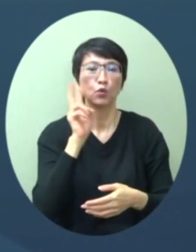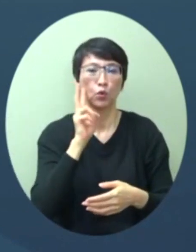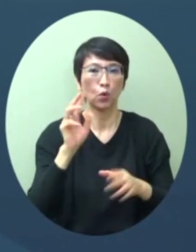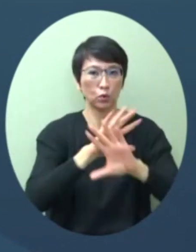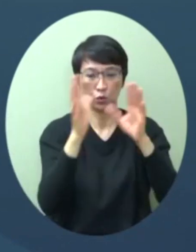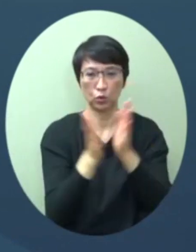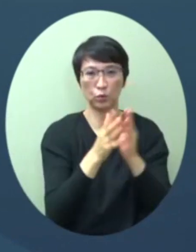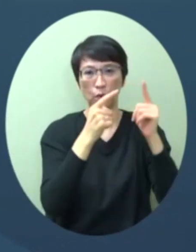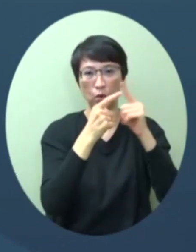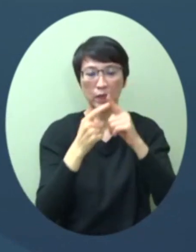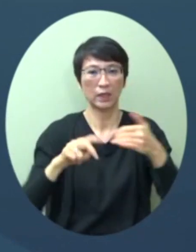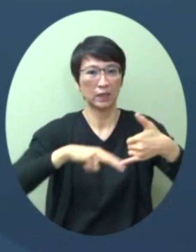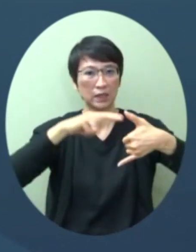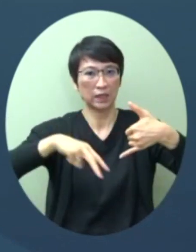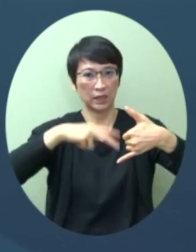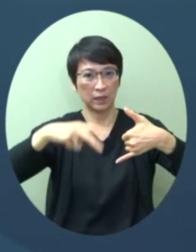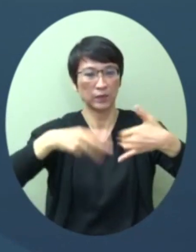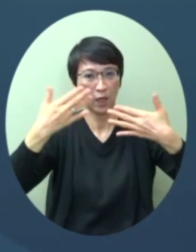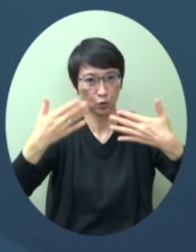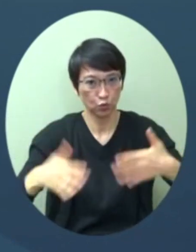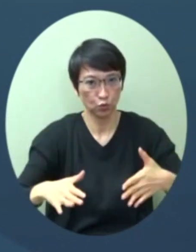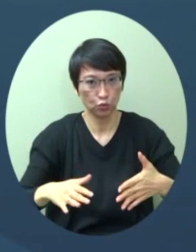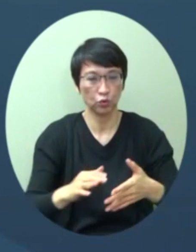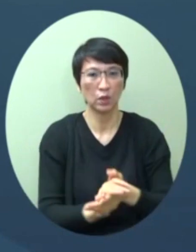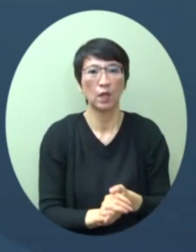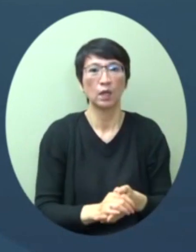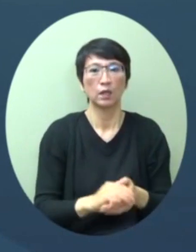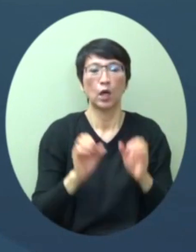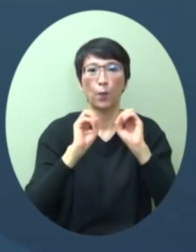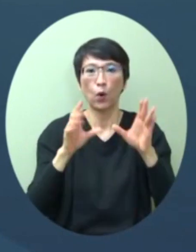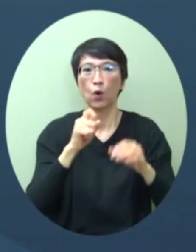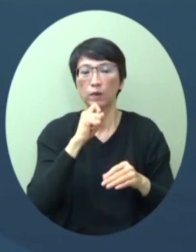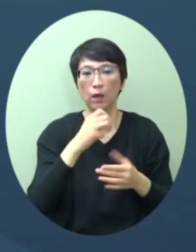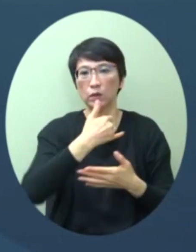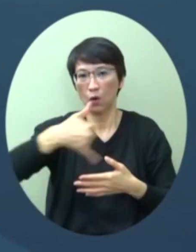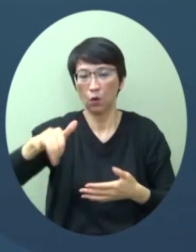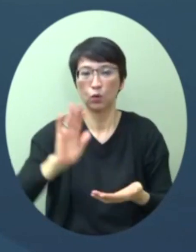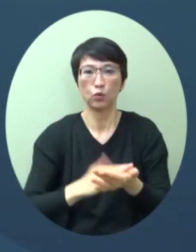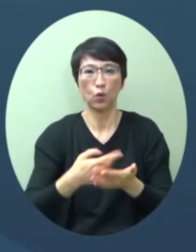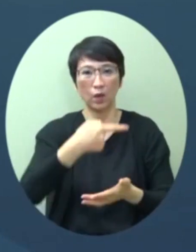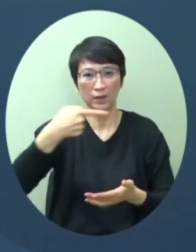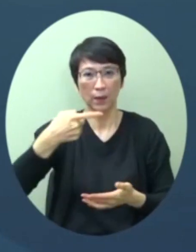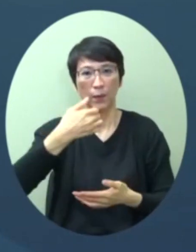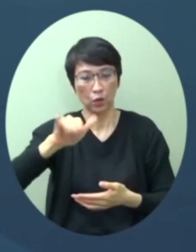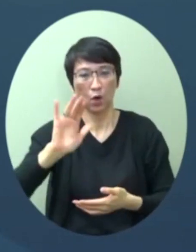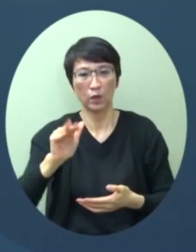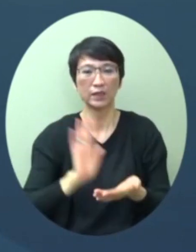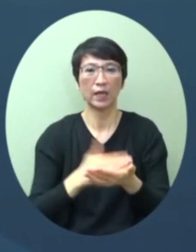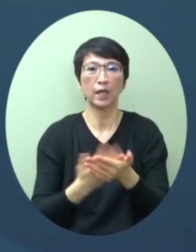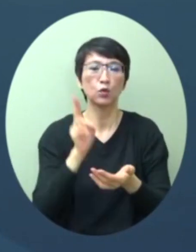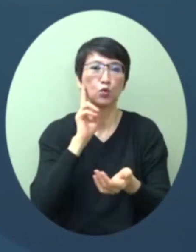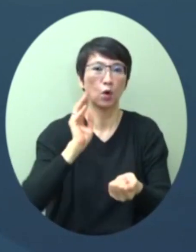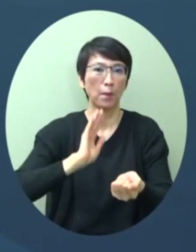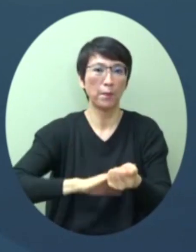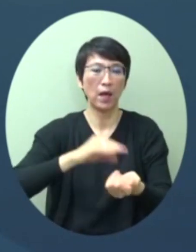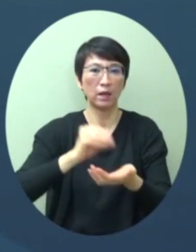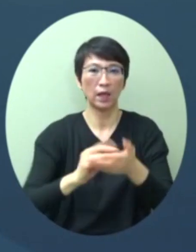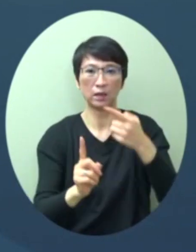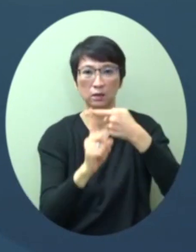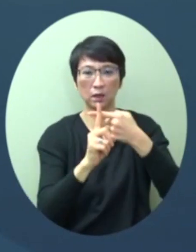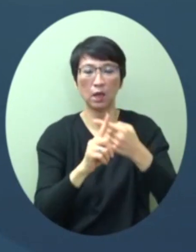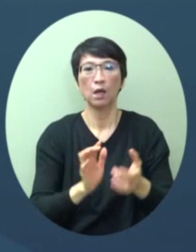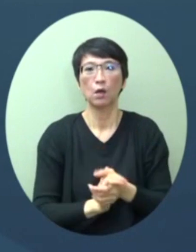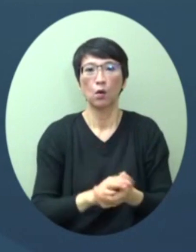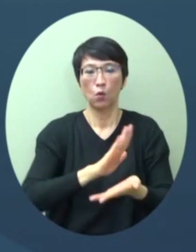disclosed whether they are negative then they can go out if it is positive then the Centre for Health Protection will follow up